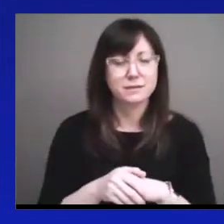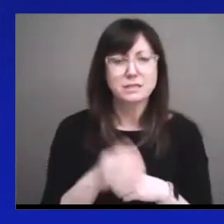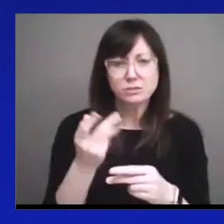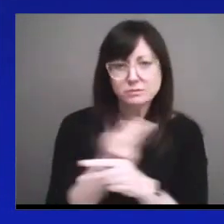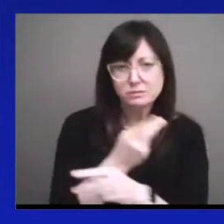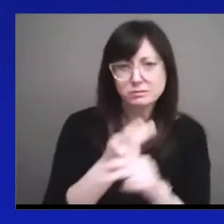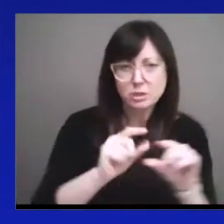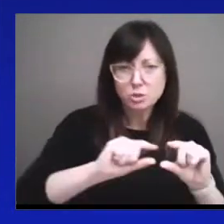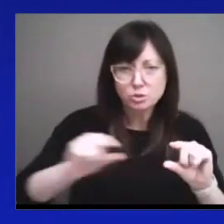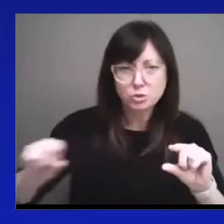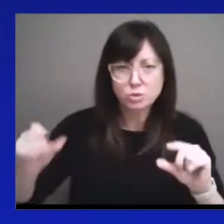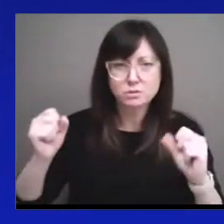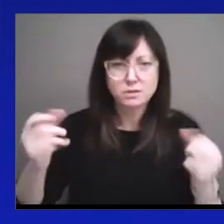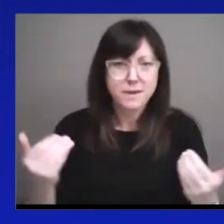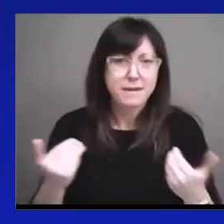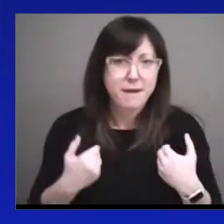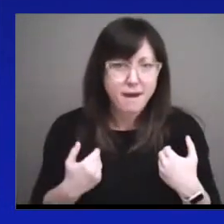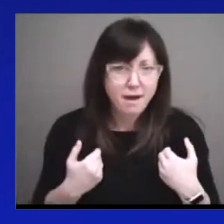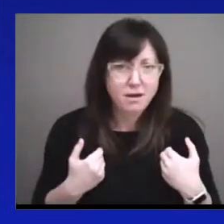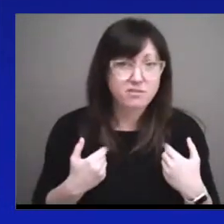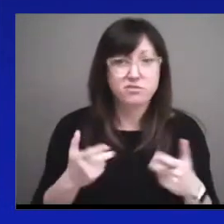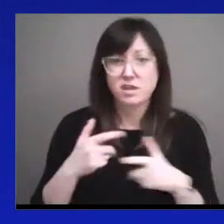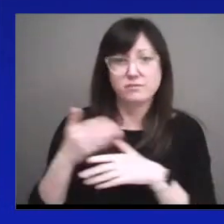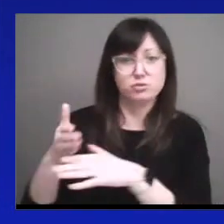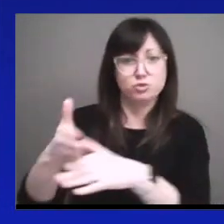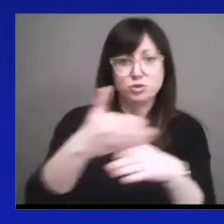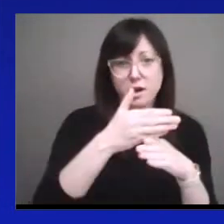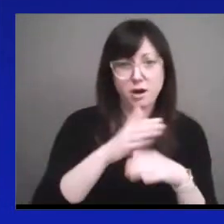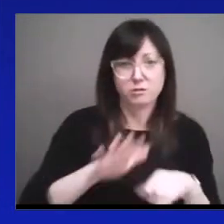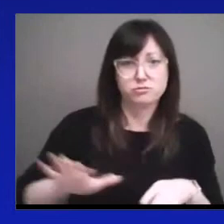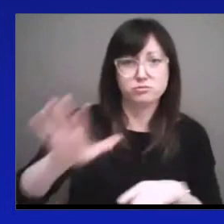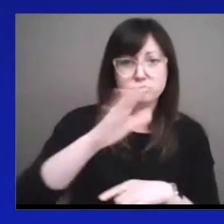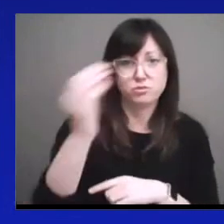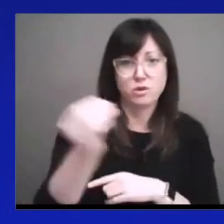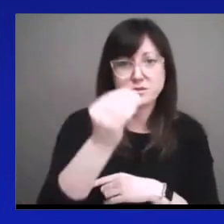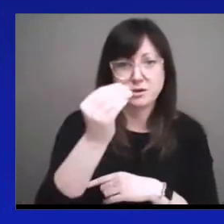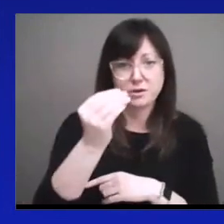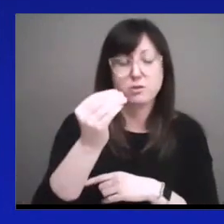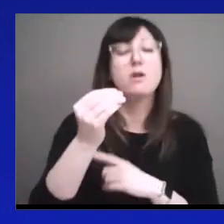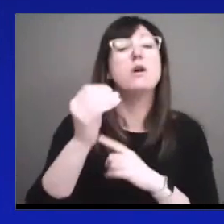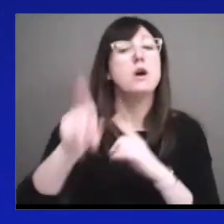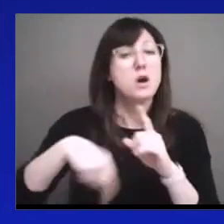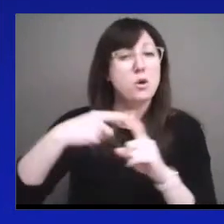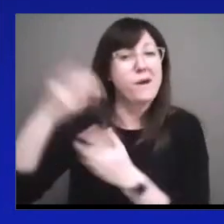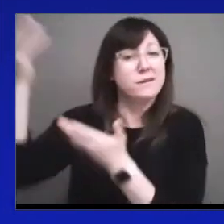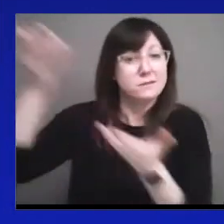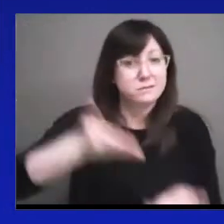the province, and we have to do that until deliveries pick up again.